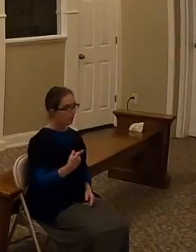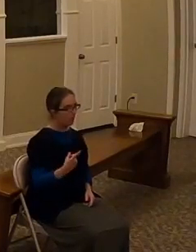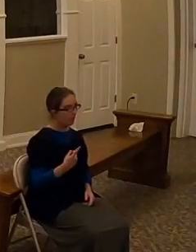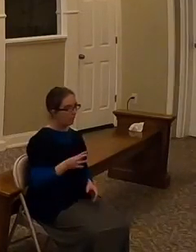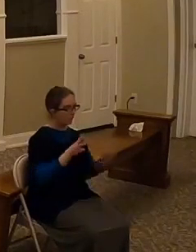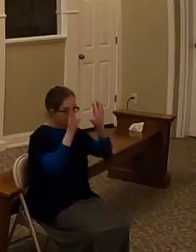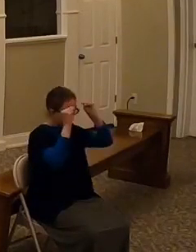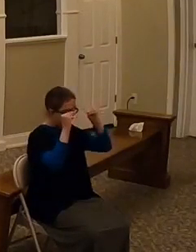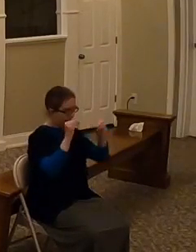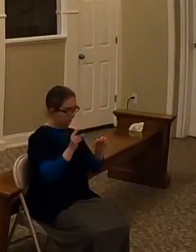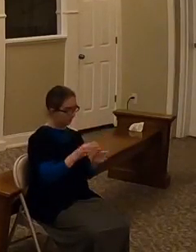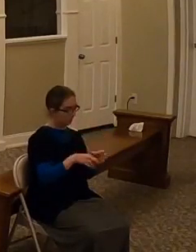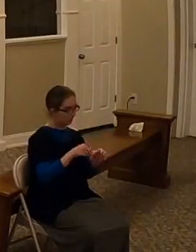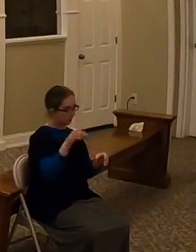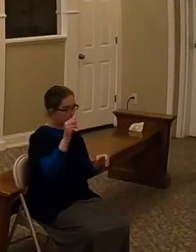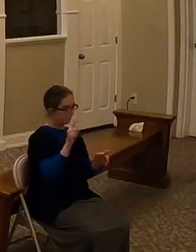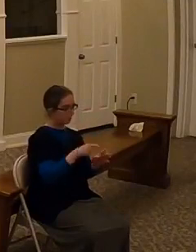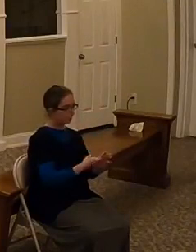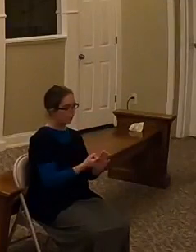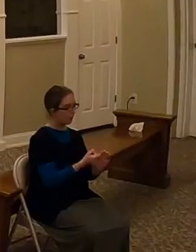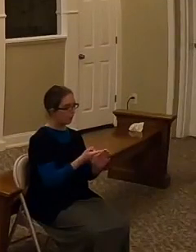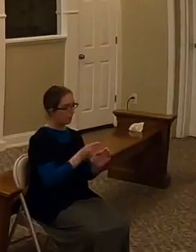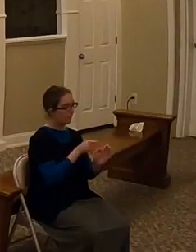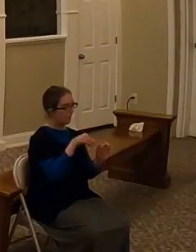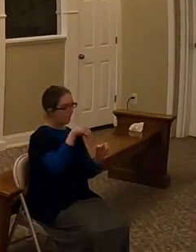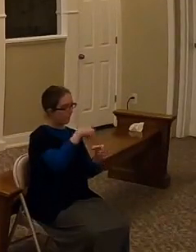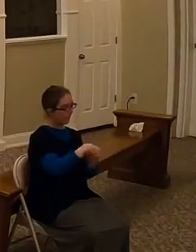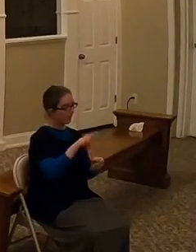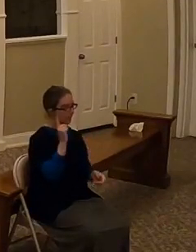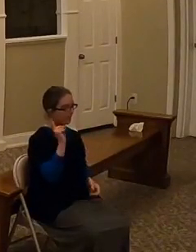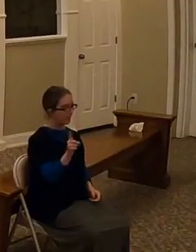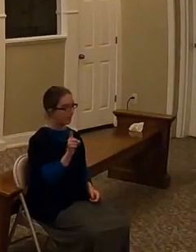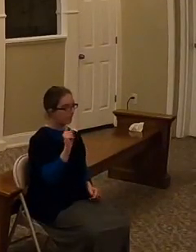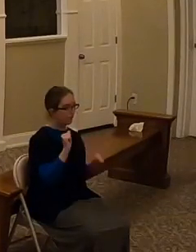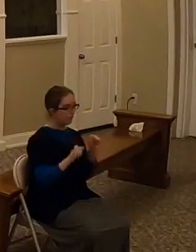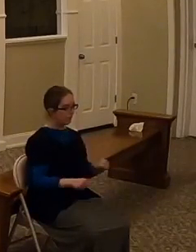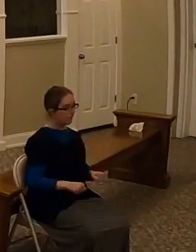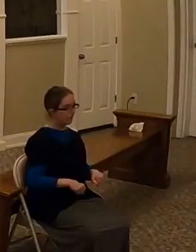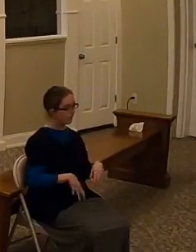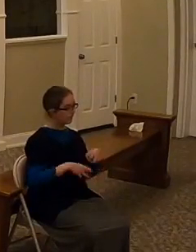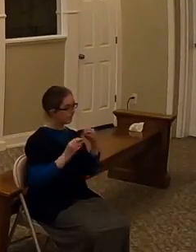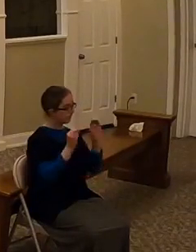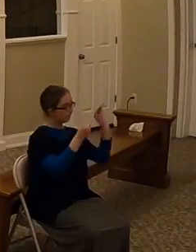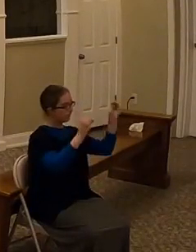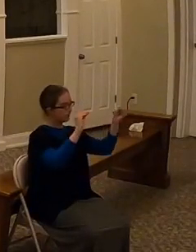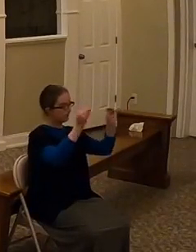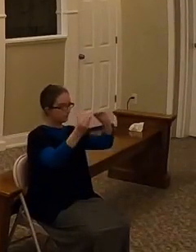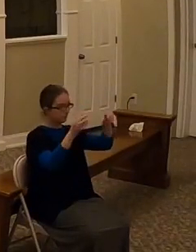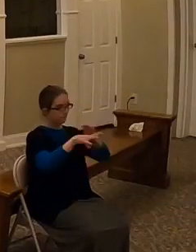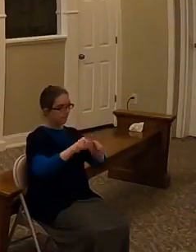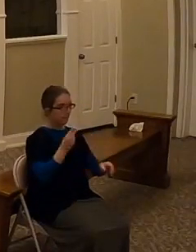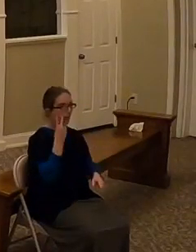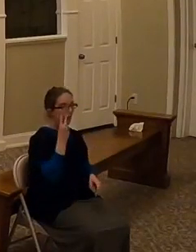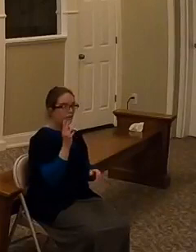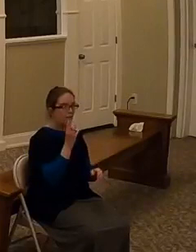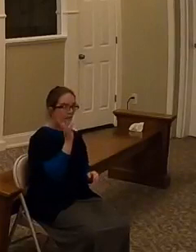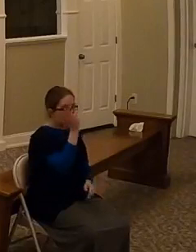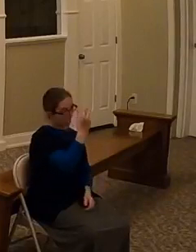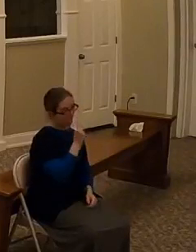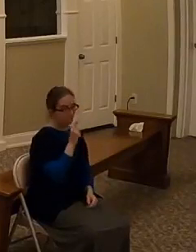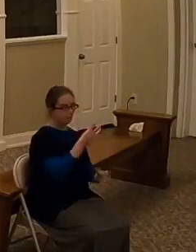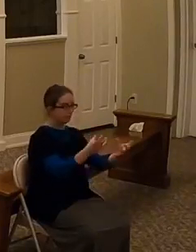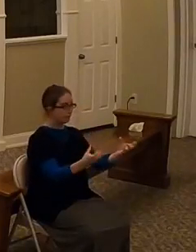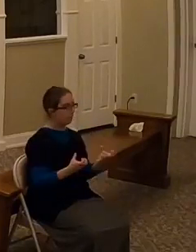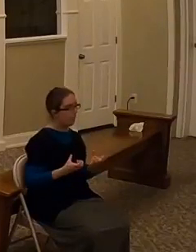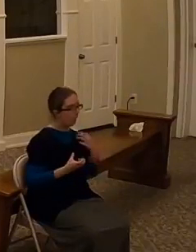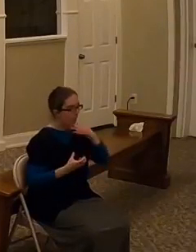I always start, when I teach holiness, I always start on the inside first. Yes, sir. Because you can decorate the outside up and you can make it look as pretty as you want